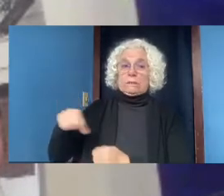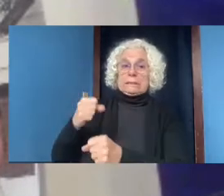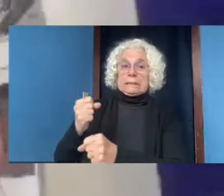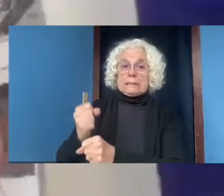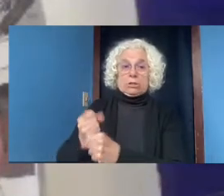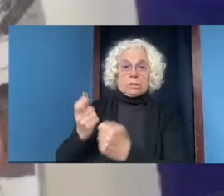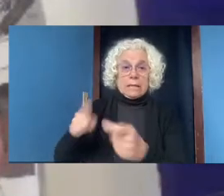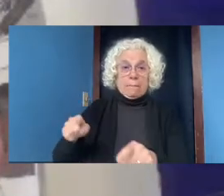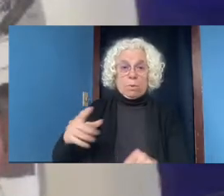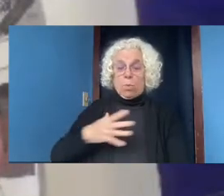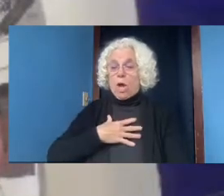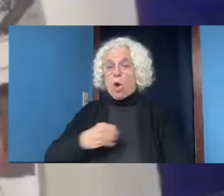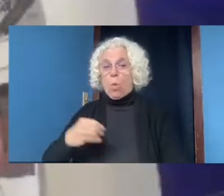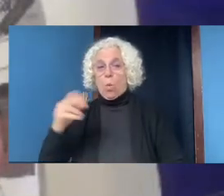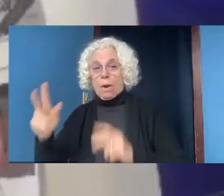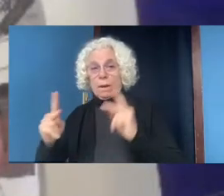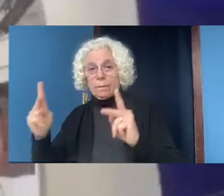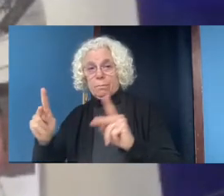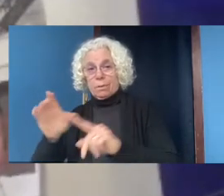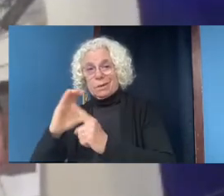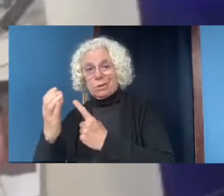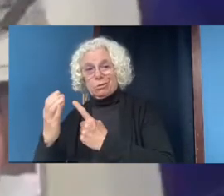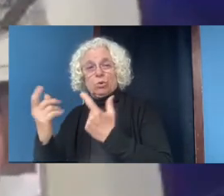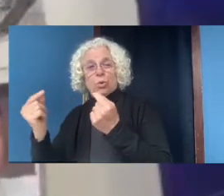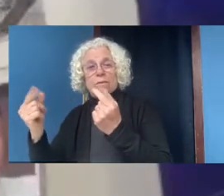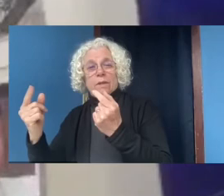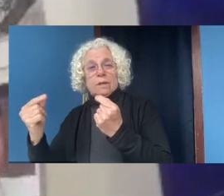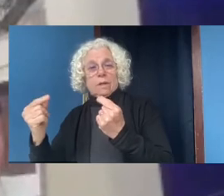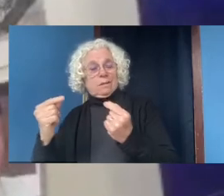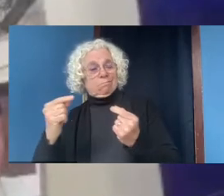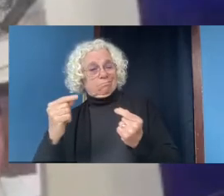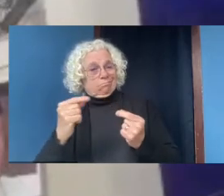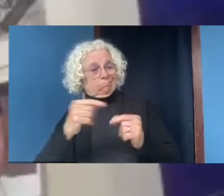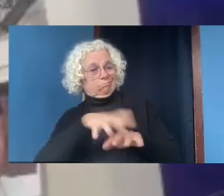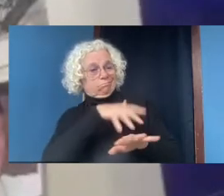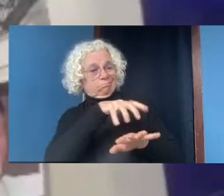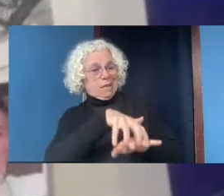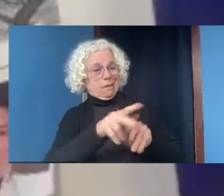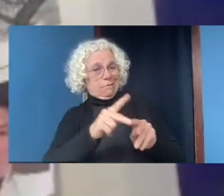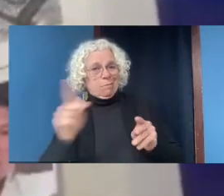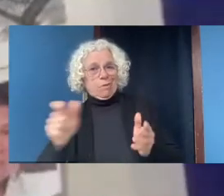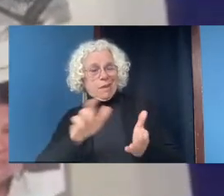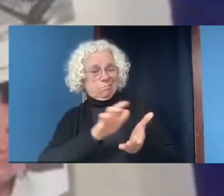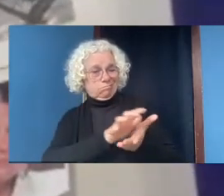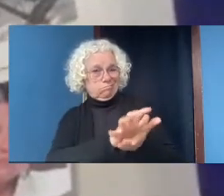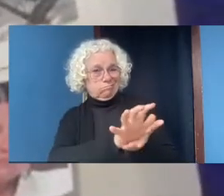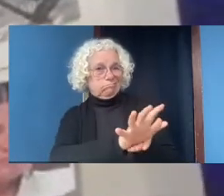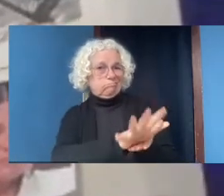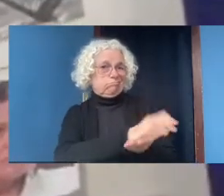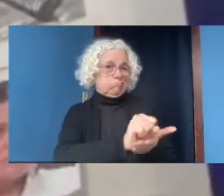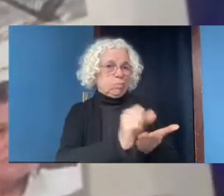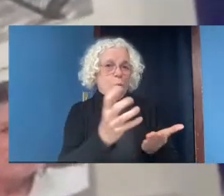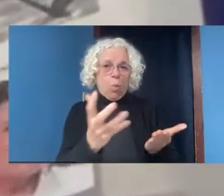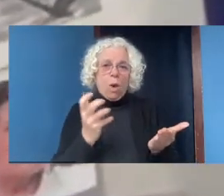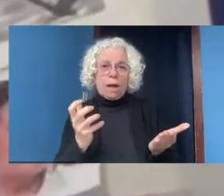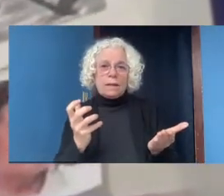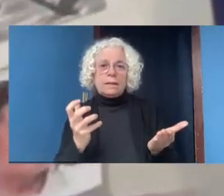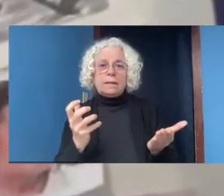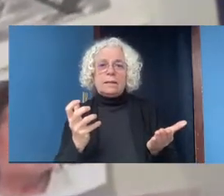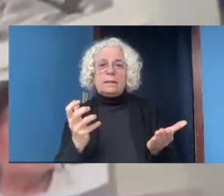arrogantly attempted to crush the lives of Indian people. They've rendered many tribes